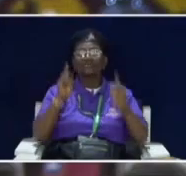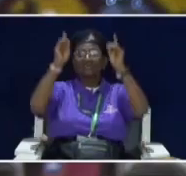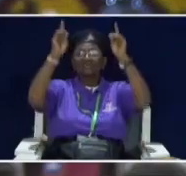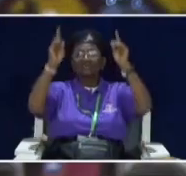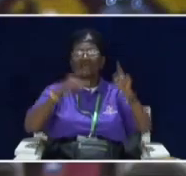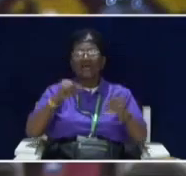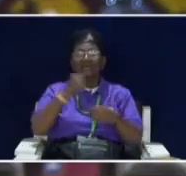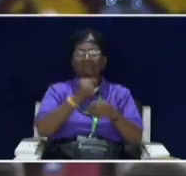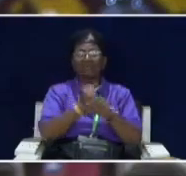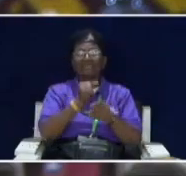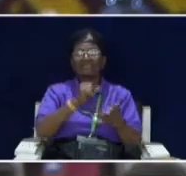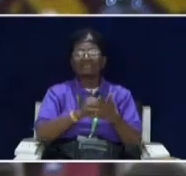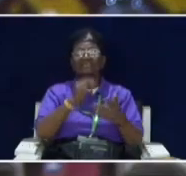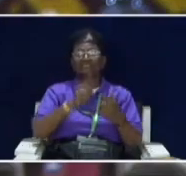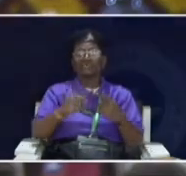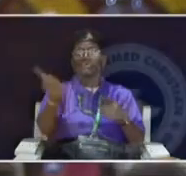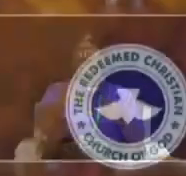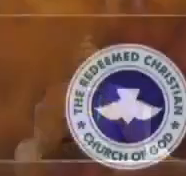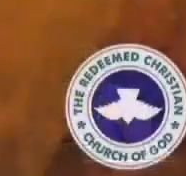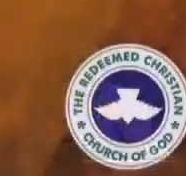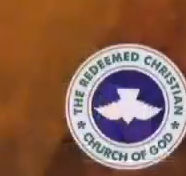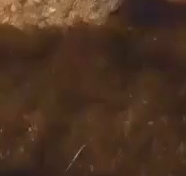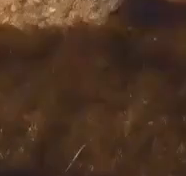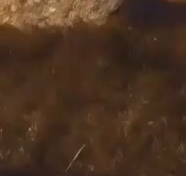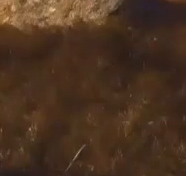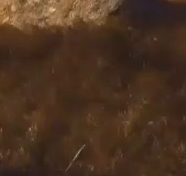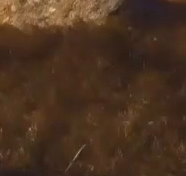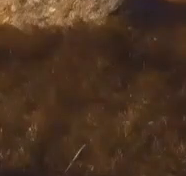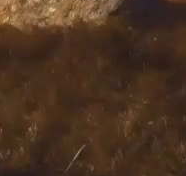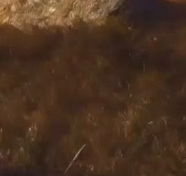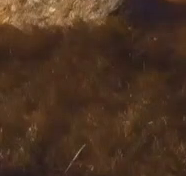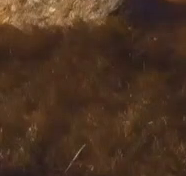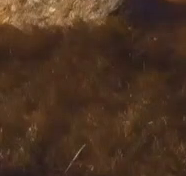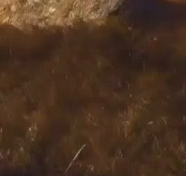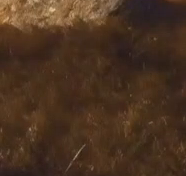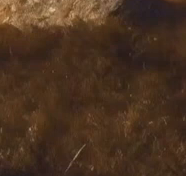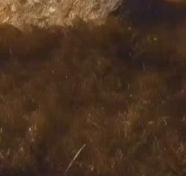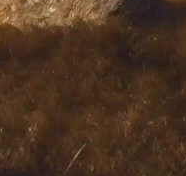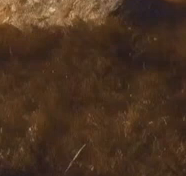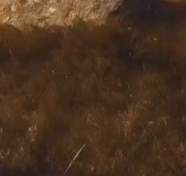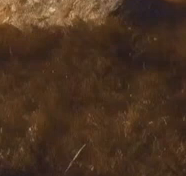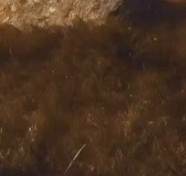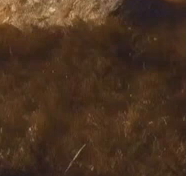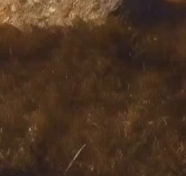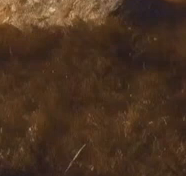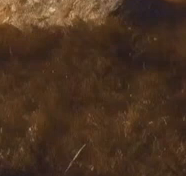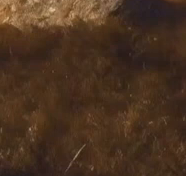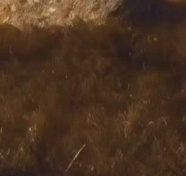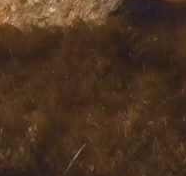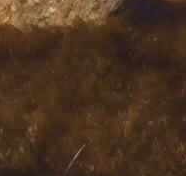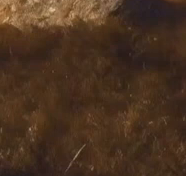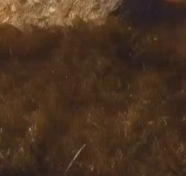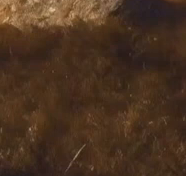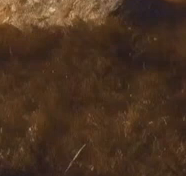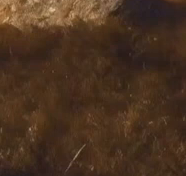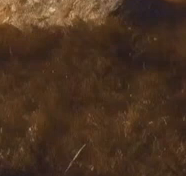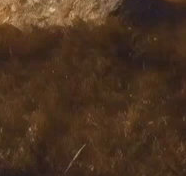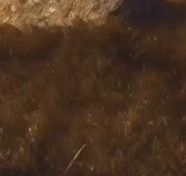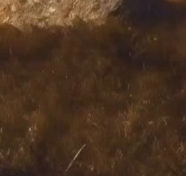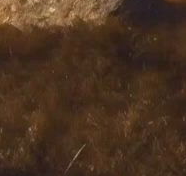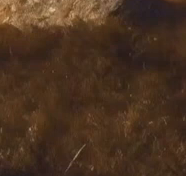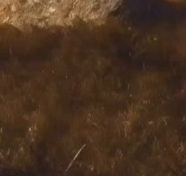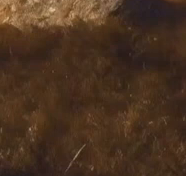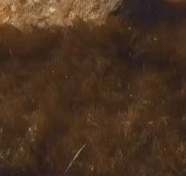you making it to where you are supposed to be. A mountain can be an obstruction. A mountain can also be